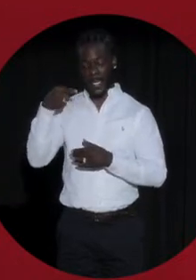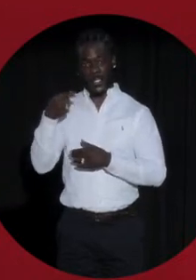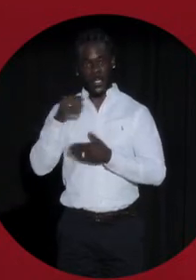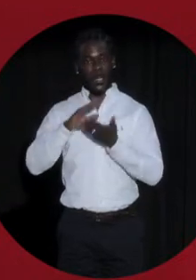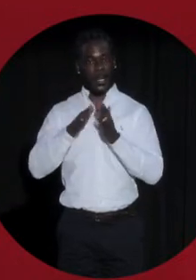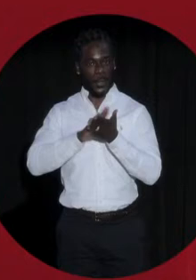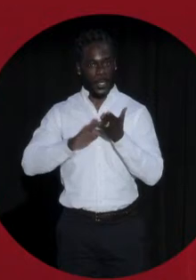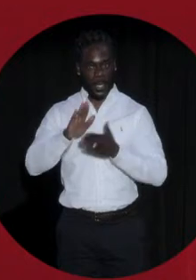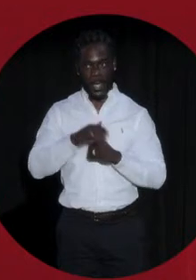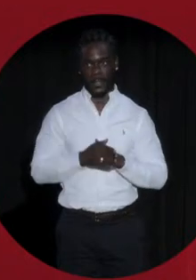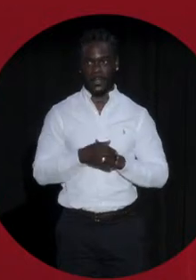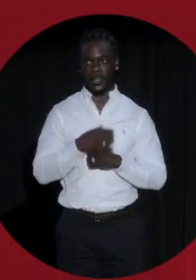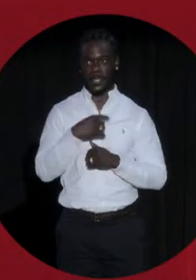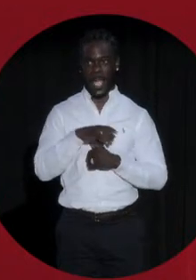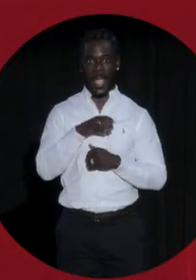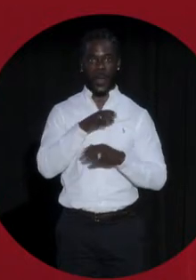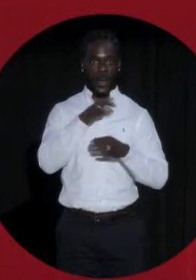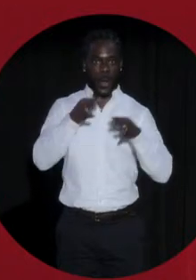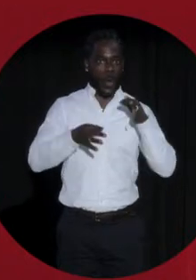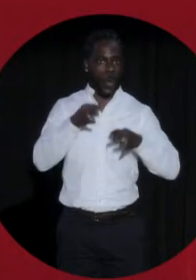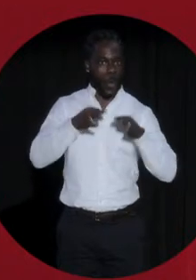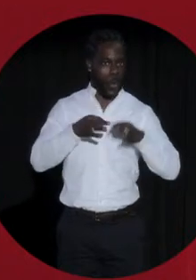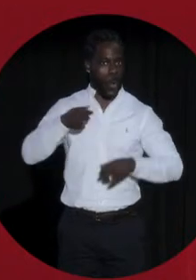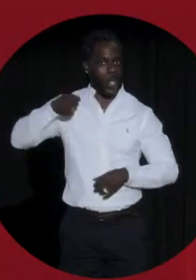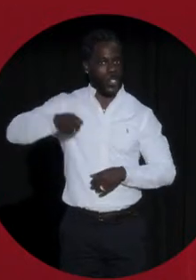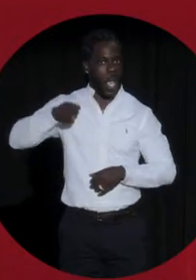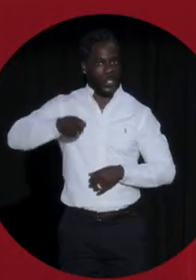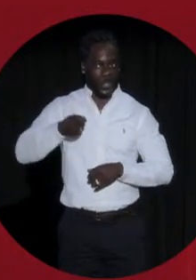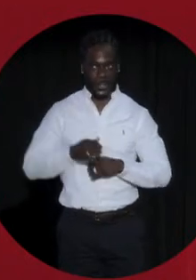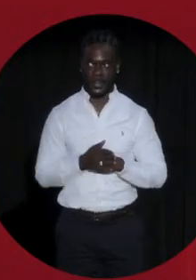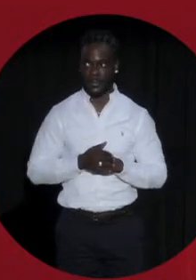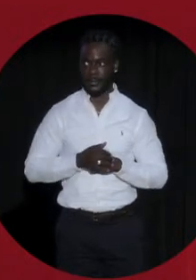Our circuit and district court judges.